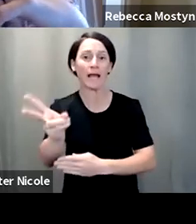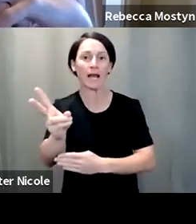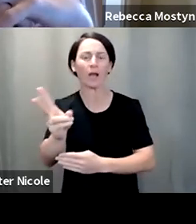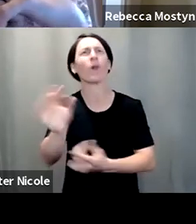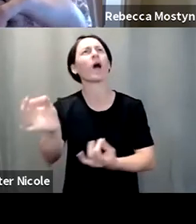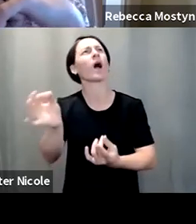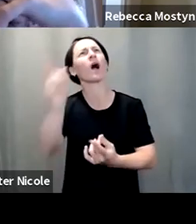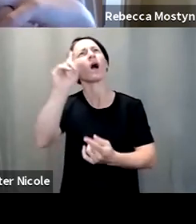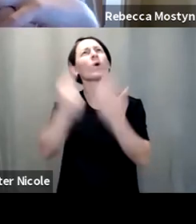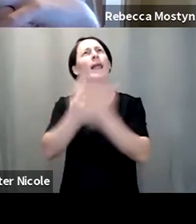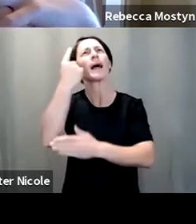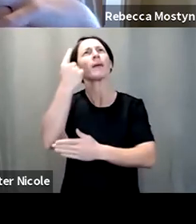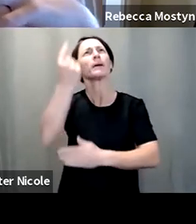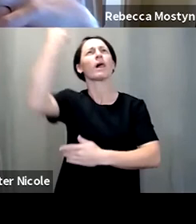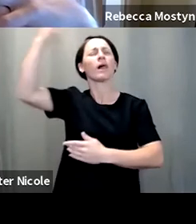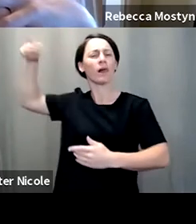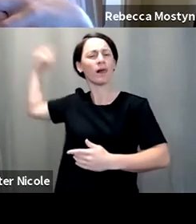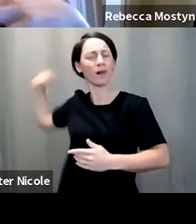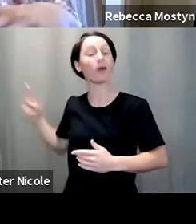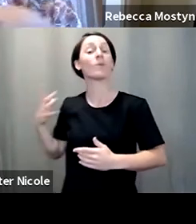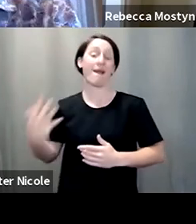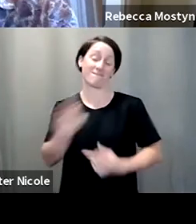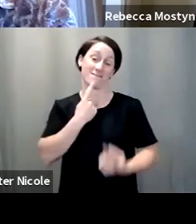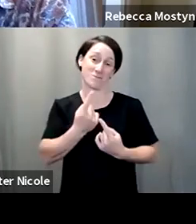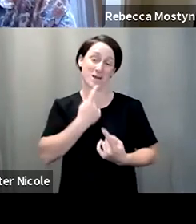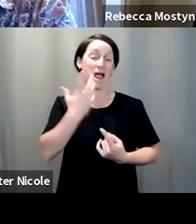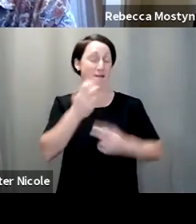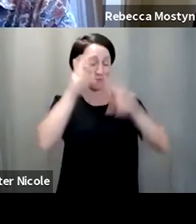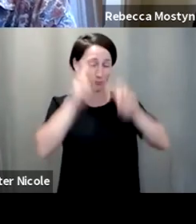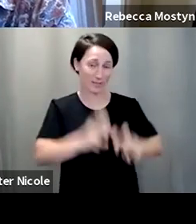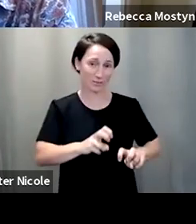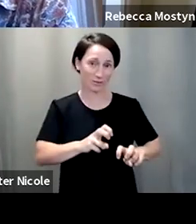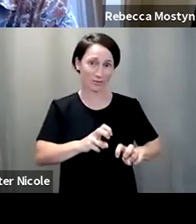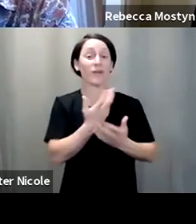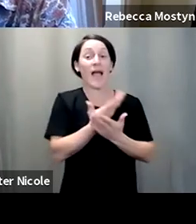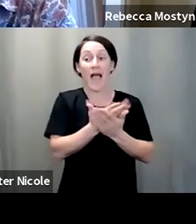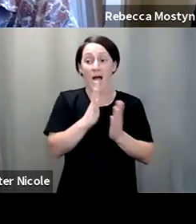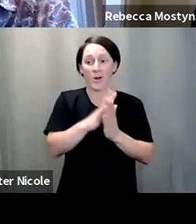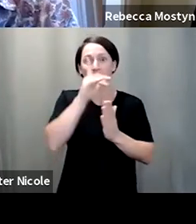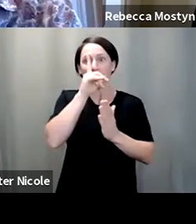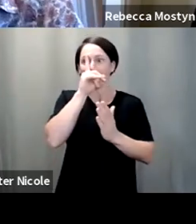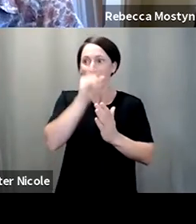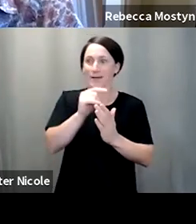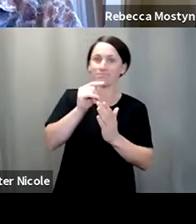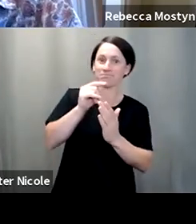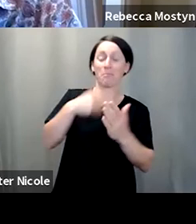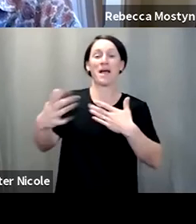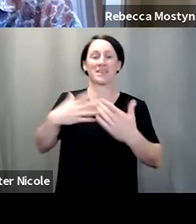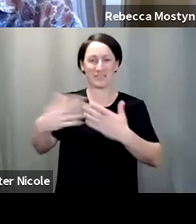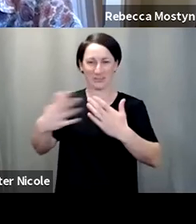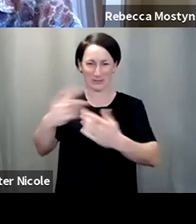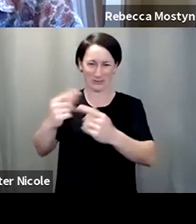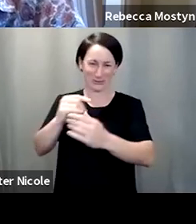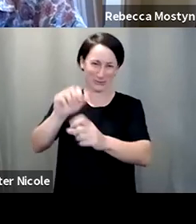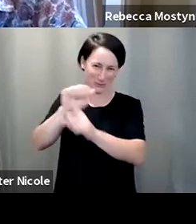piece of paper, and we've got a record of, how we're going to approach certain things. So that kind of,